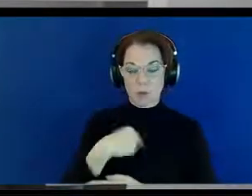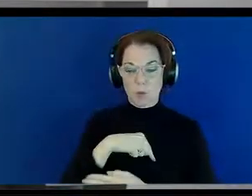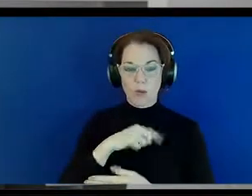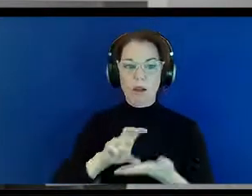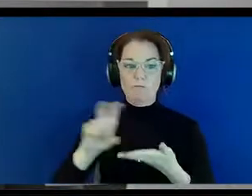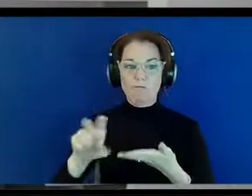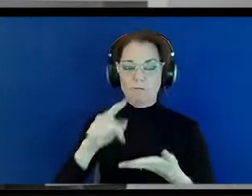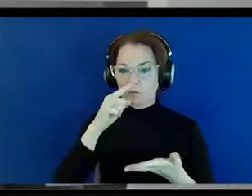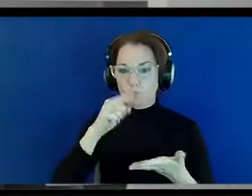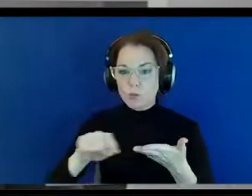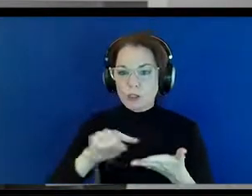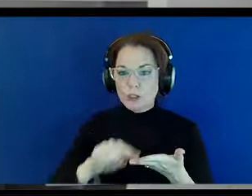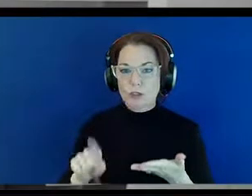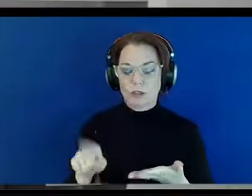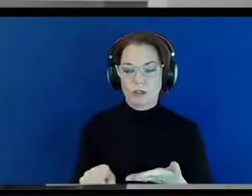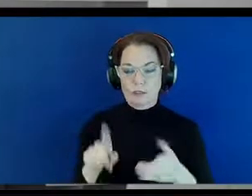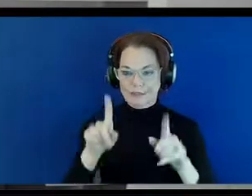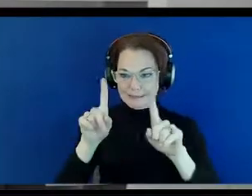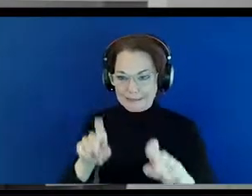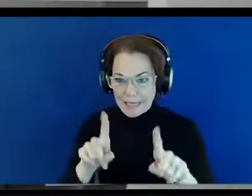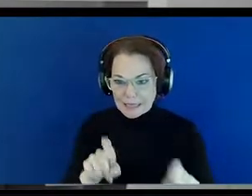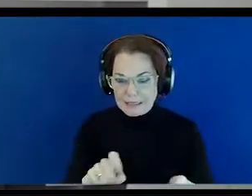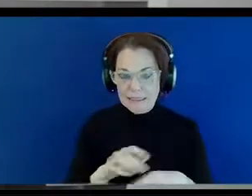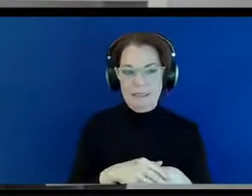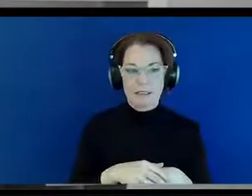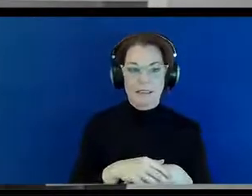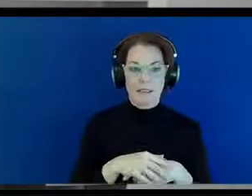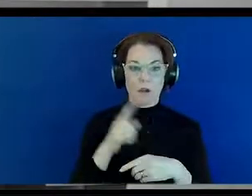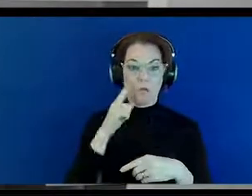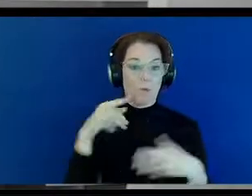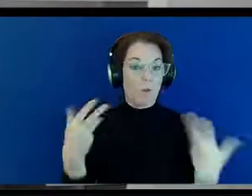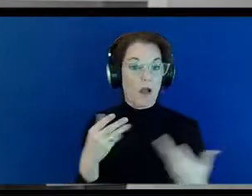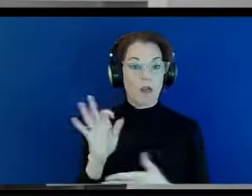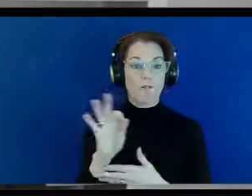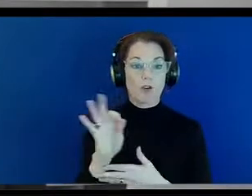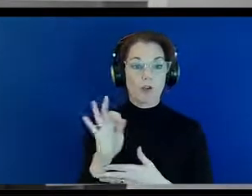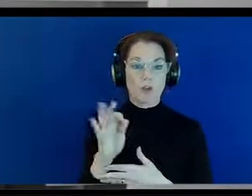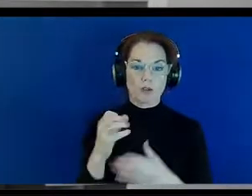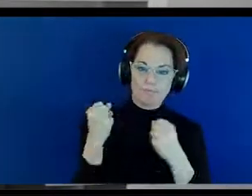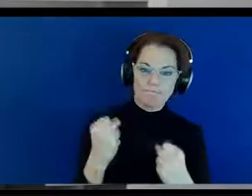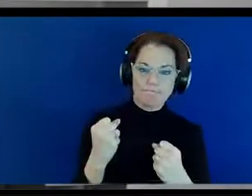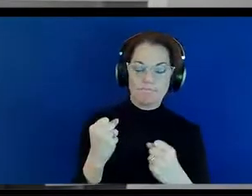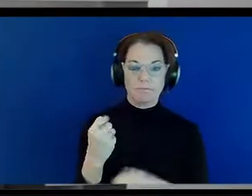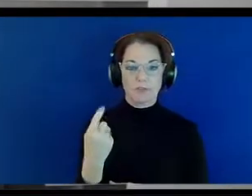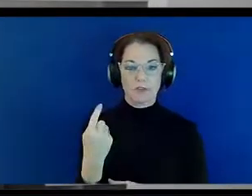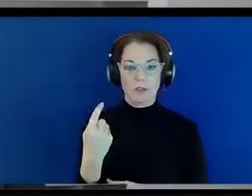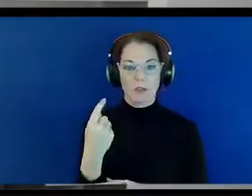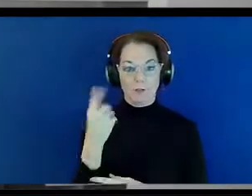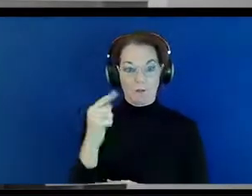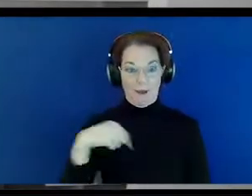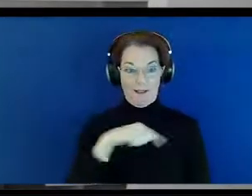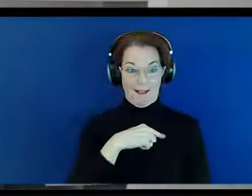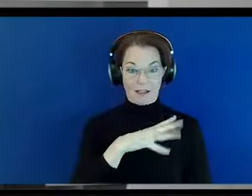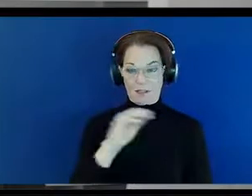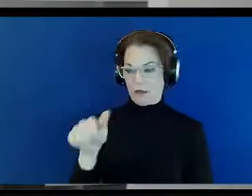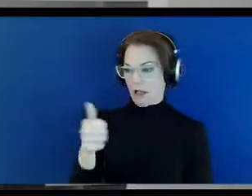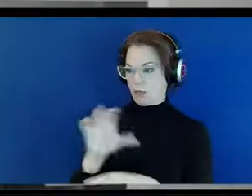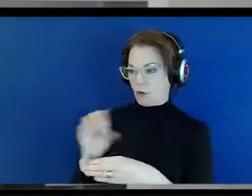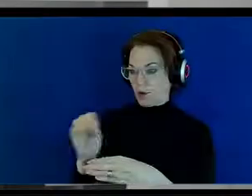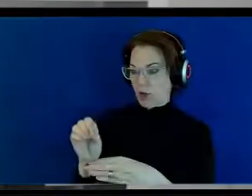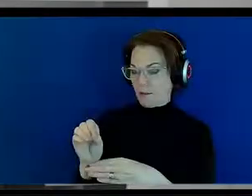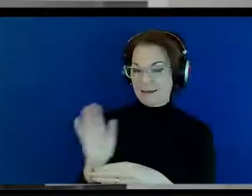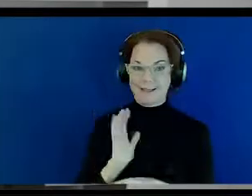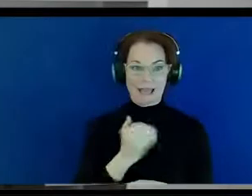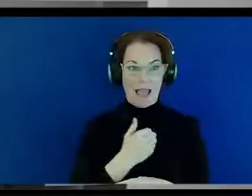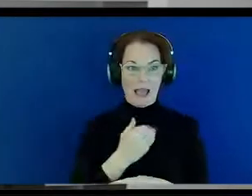product development, and testing for furniture stability. For us, as for so many others, our interests and our innovations